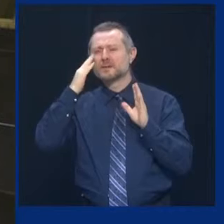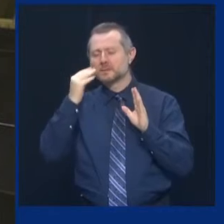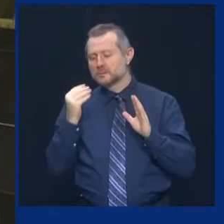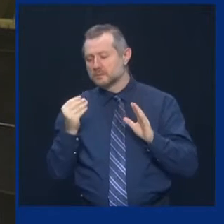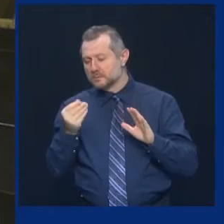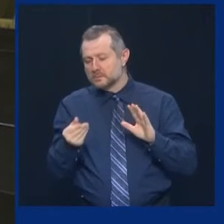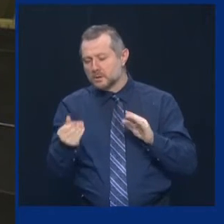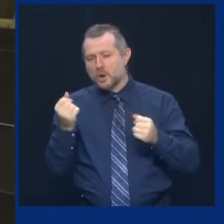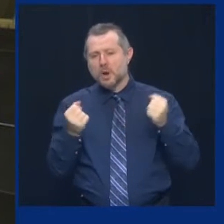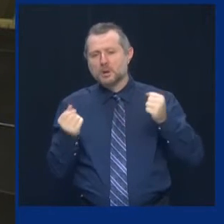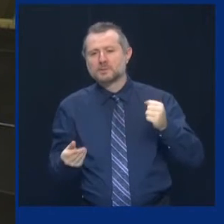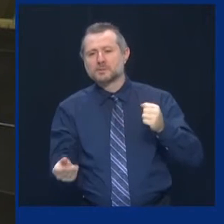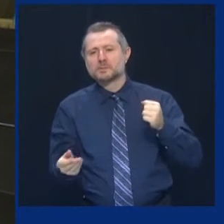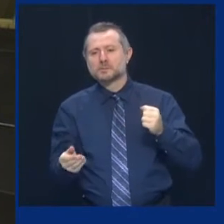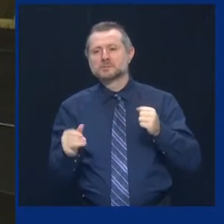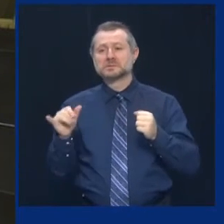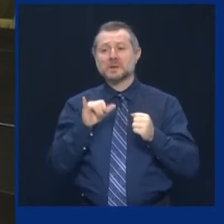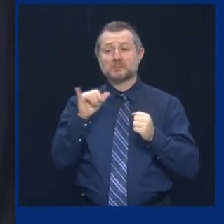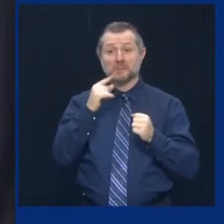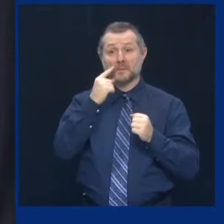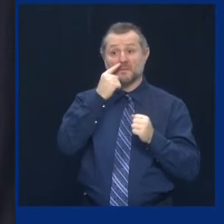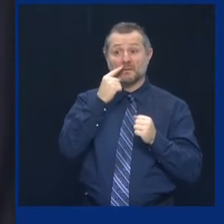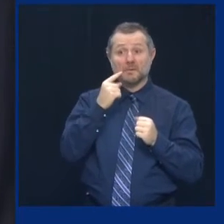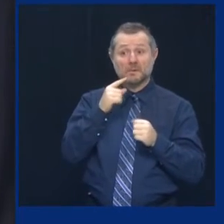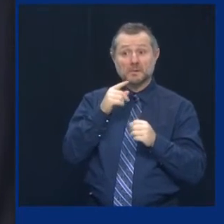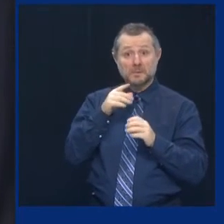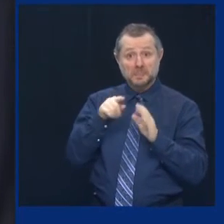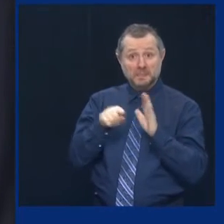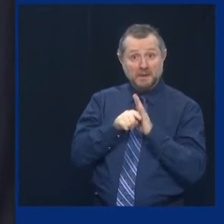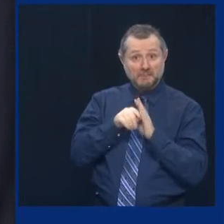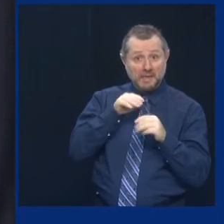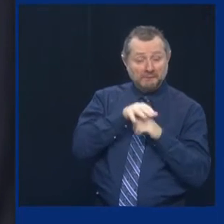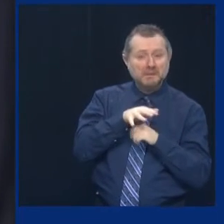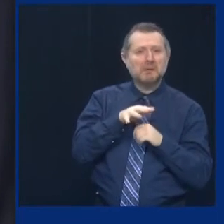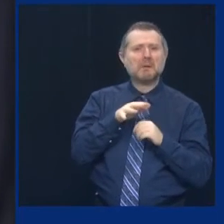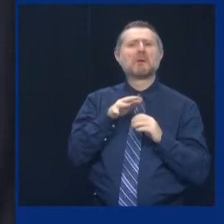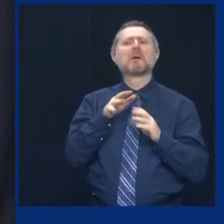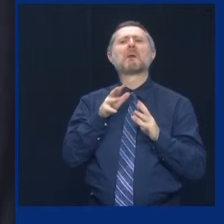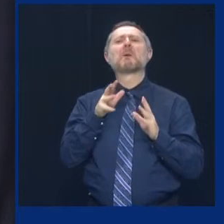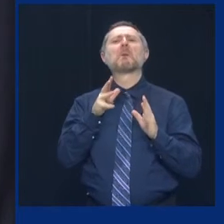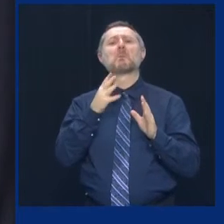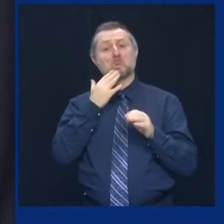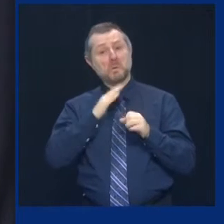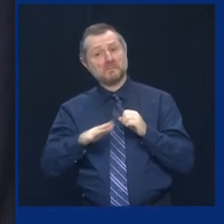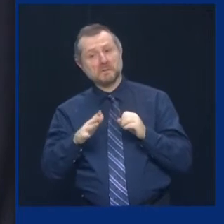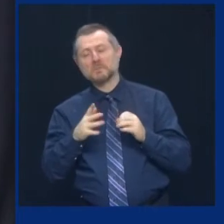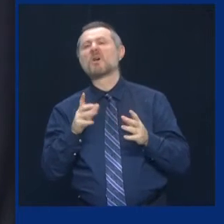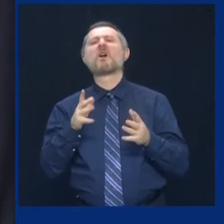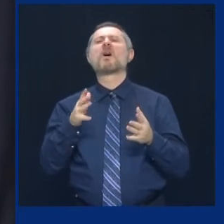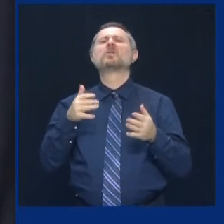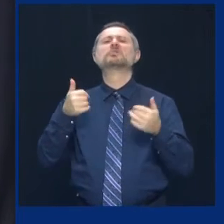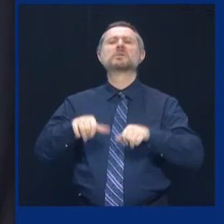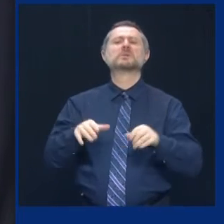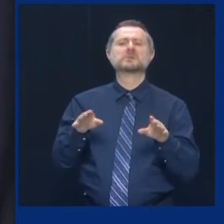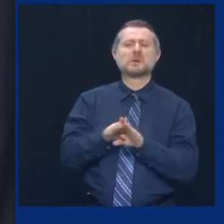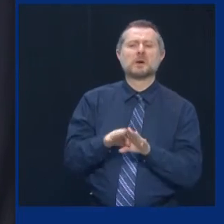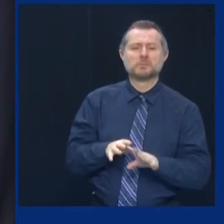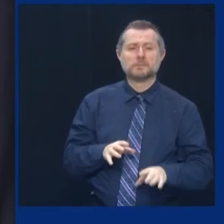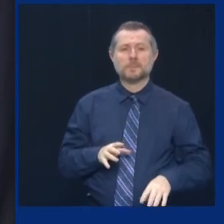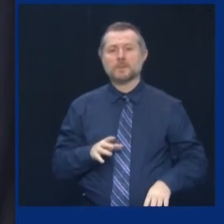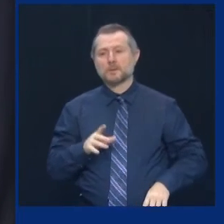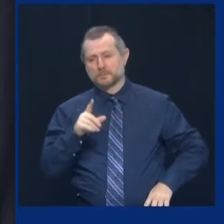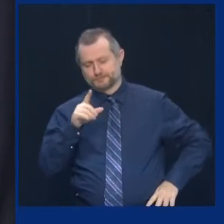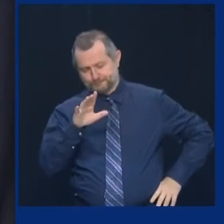shut it down completely? Well, good question. Peter, I think